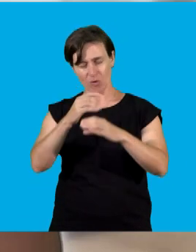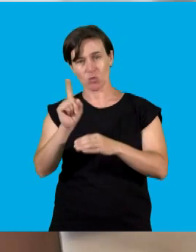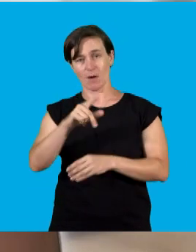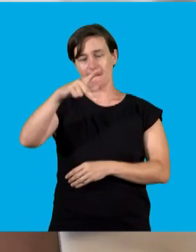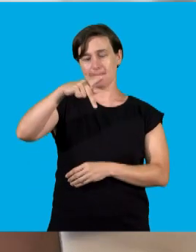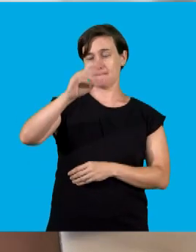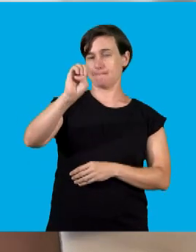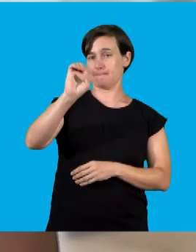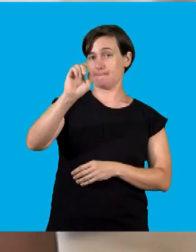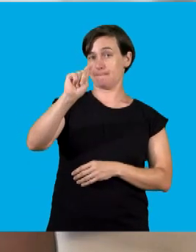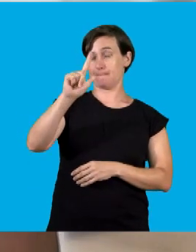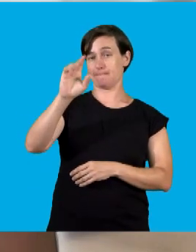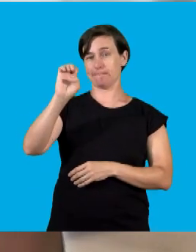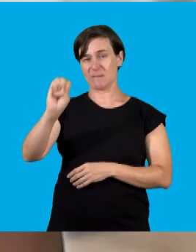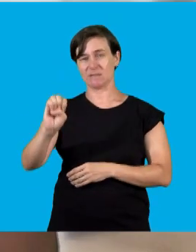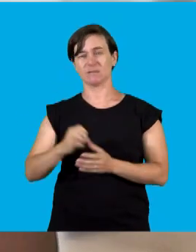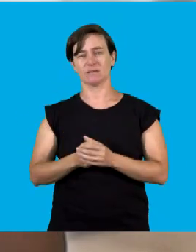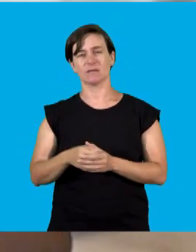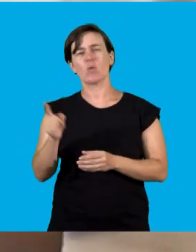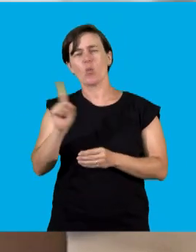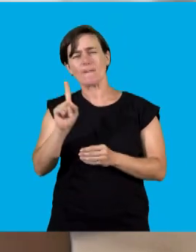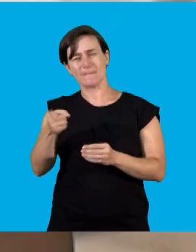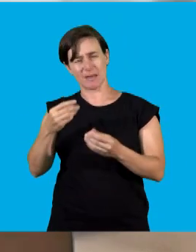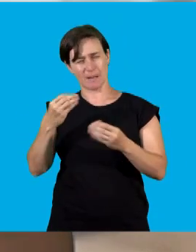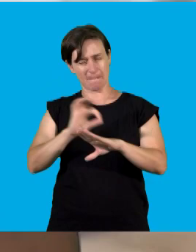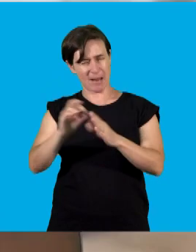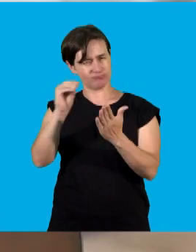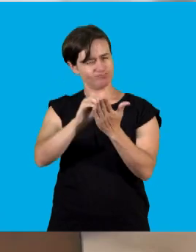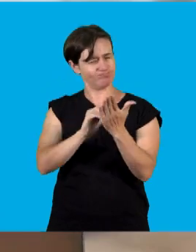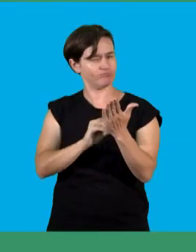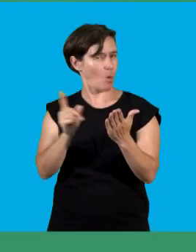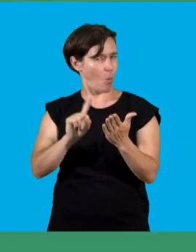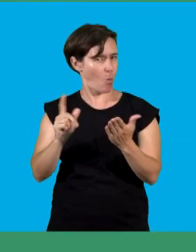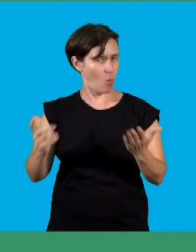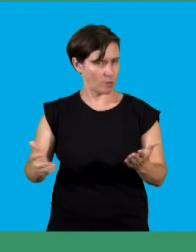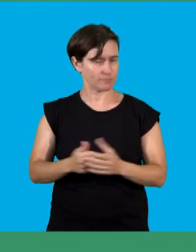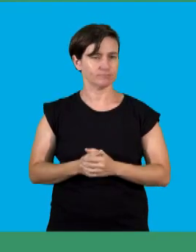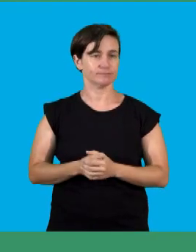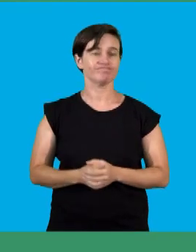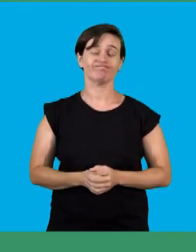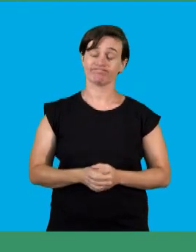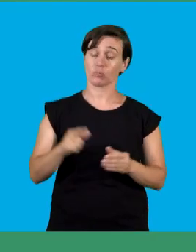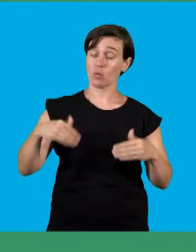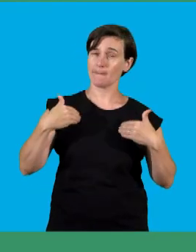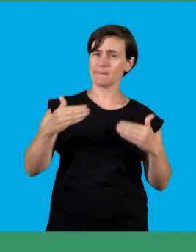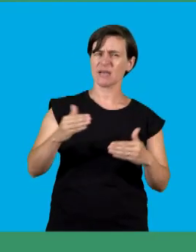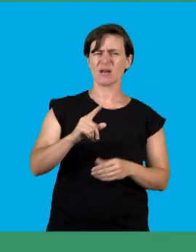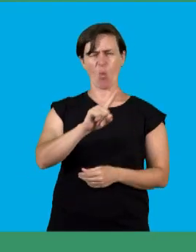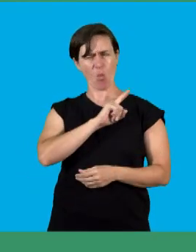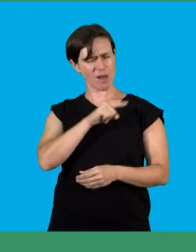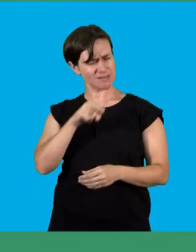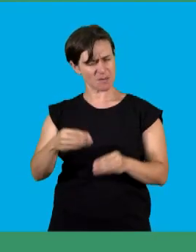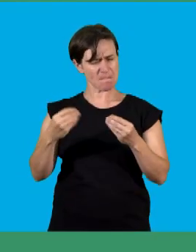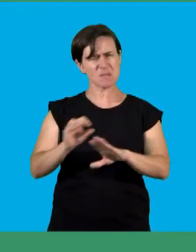PESTLE and the components of the business plan. So what we're going to start with is the importance of a business